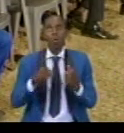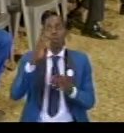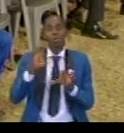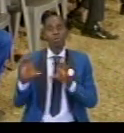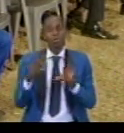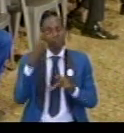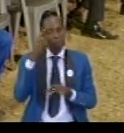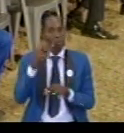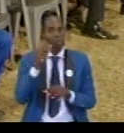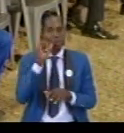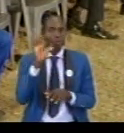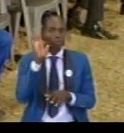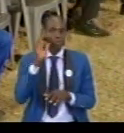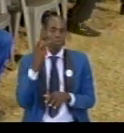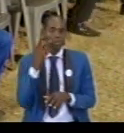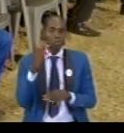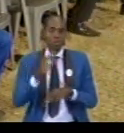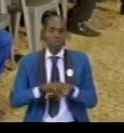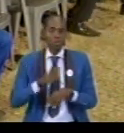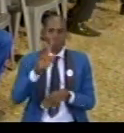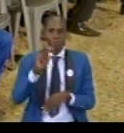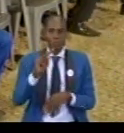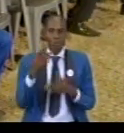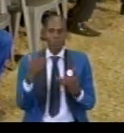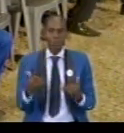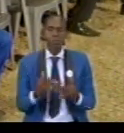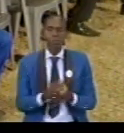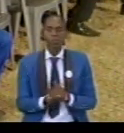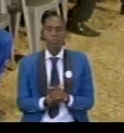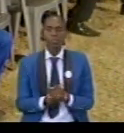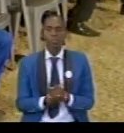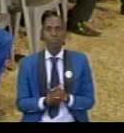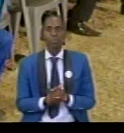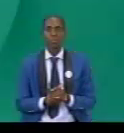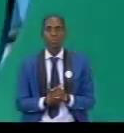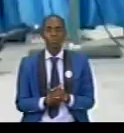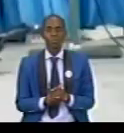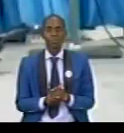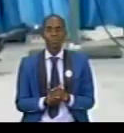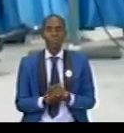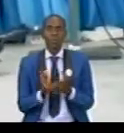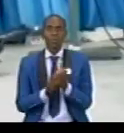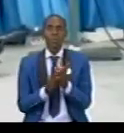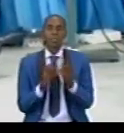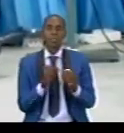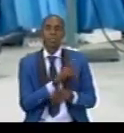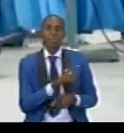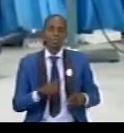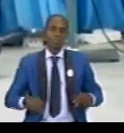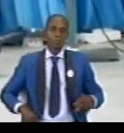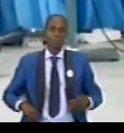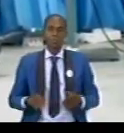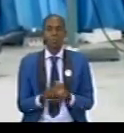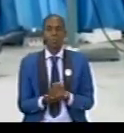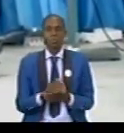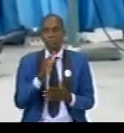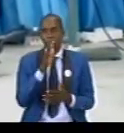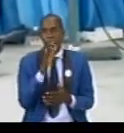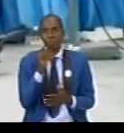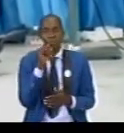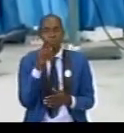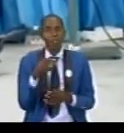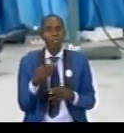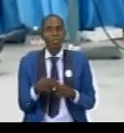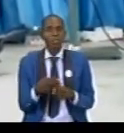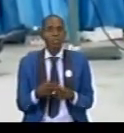on your screen at those states now. Hello. My name is Ms.